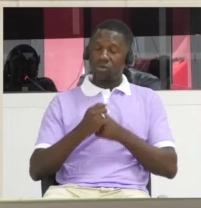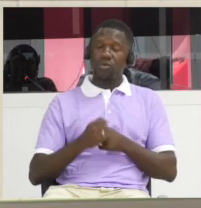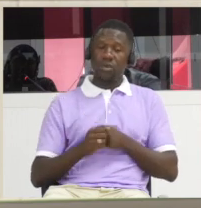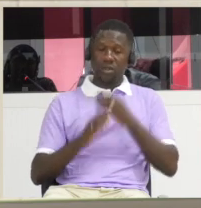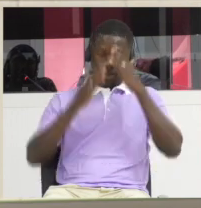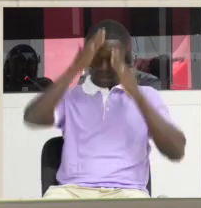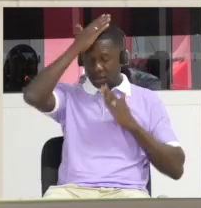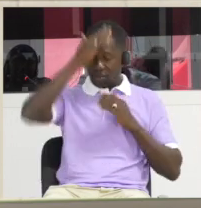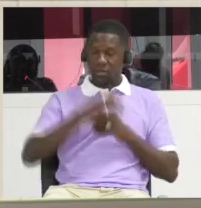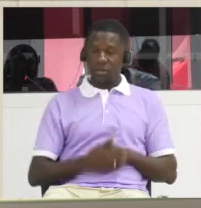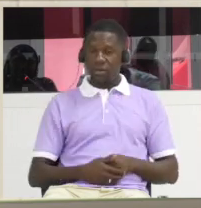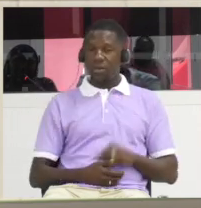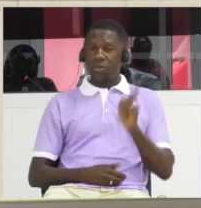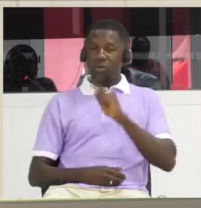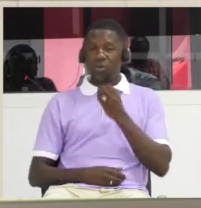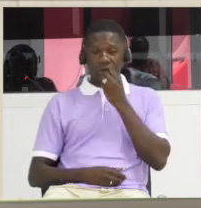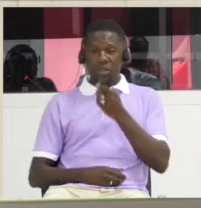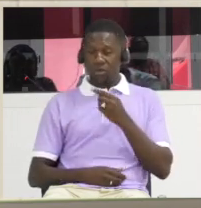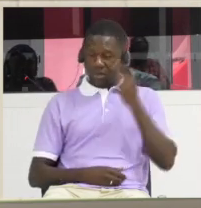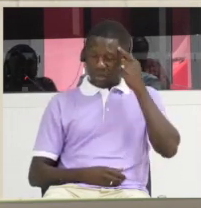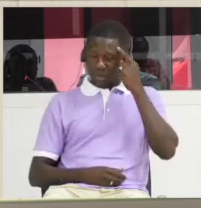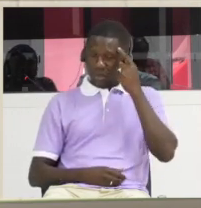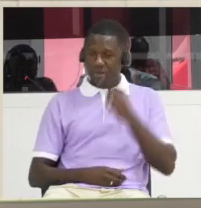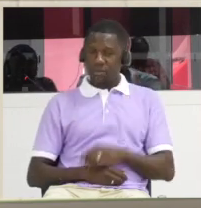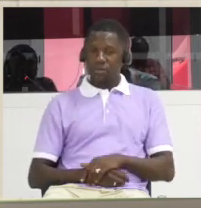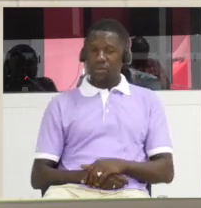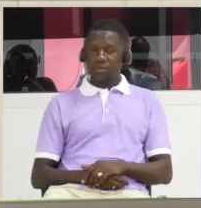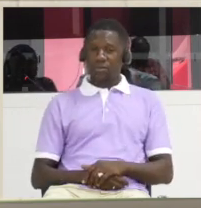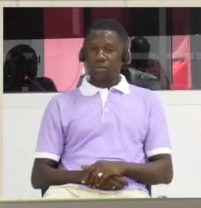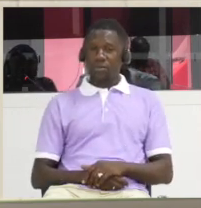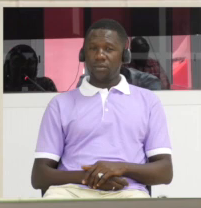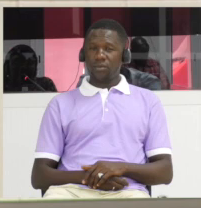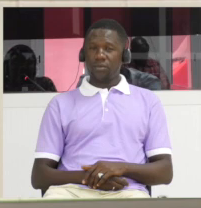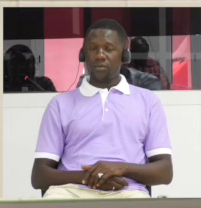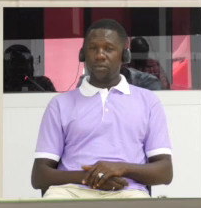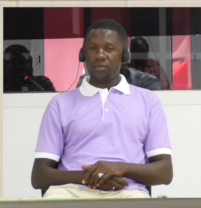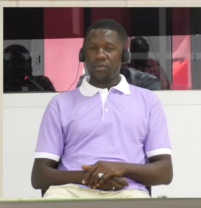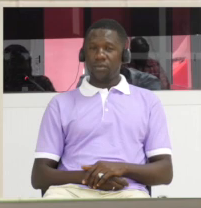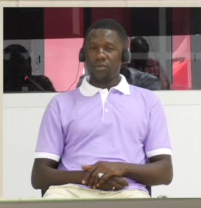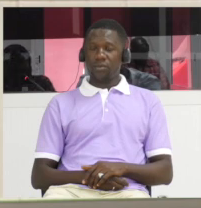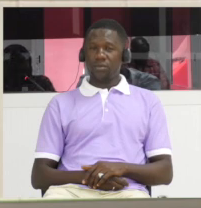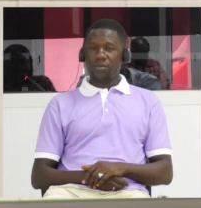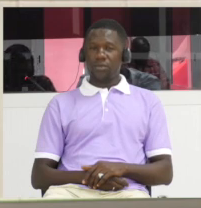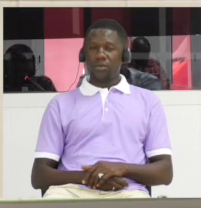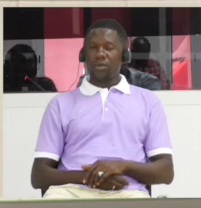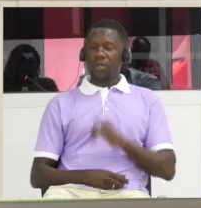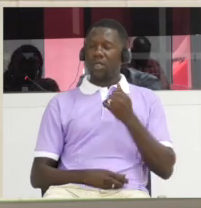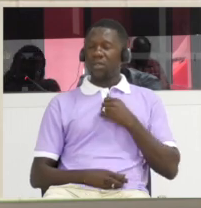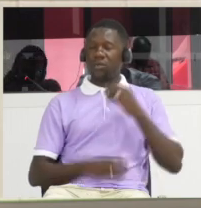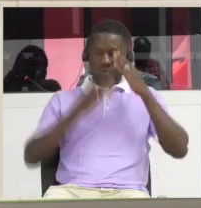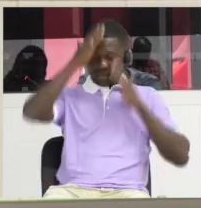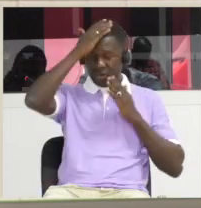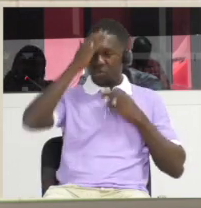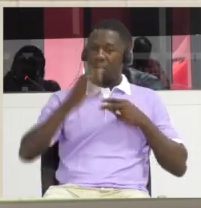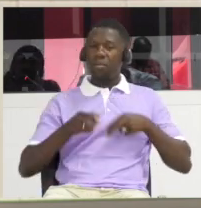do you say to that suggestion? Well, they once stopped, soldiers marching on to Banjul, those